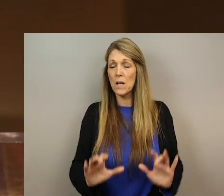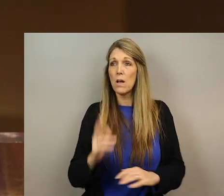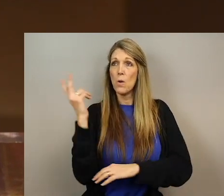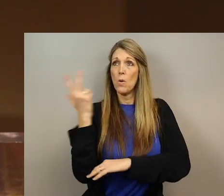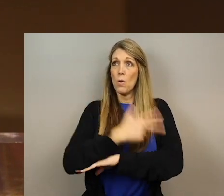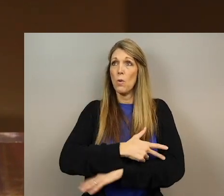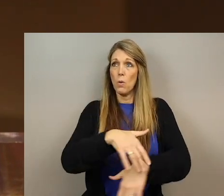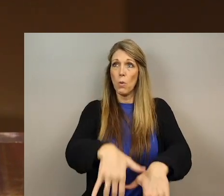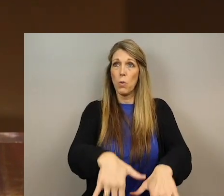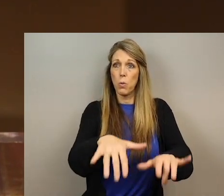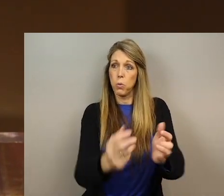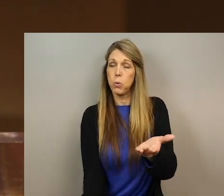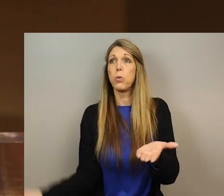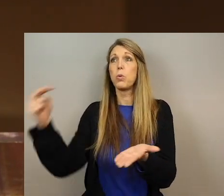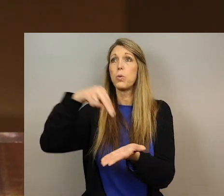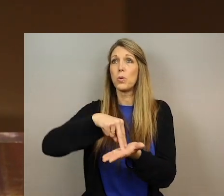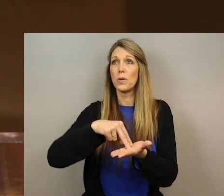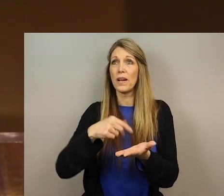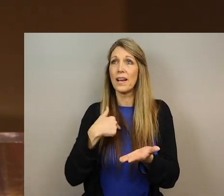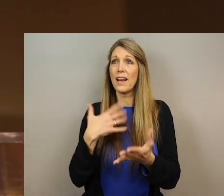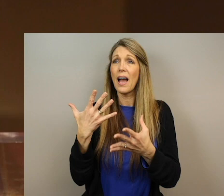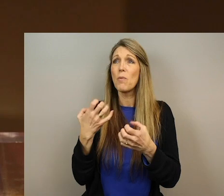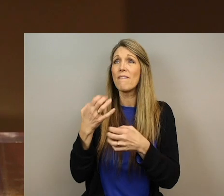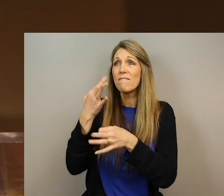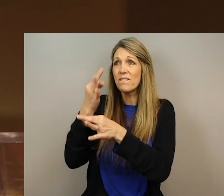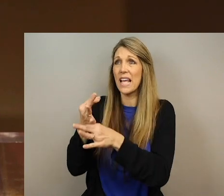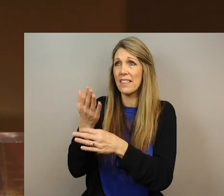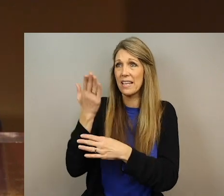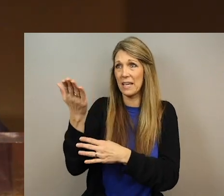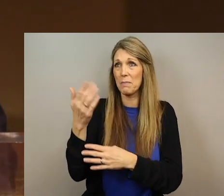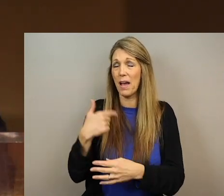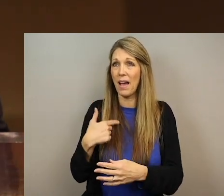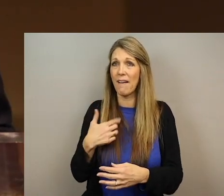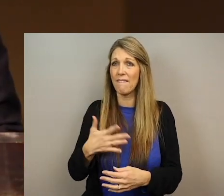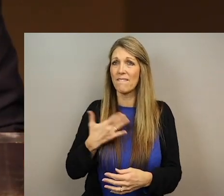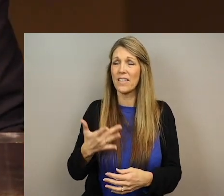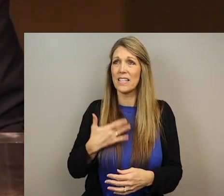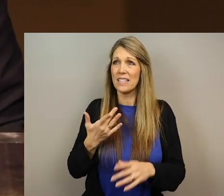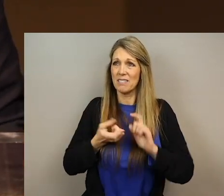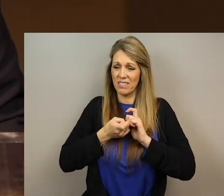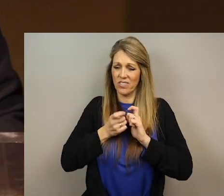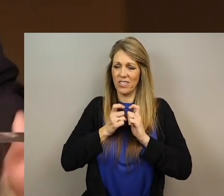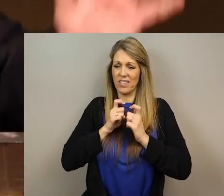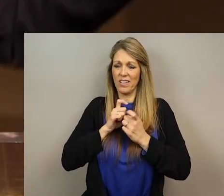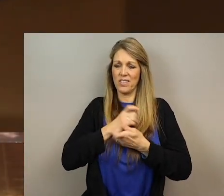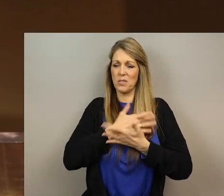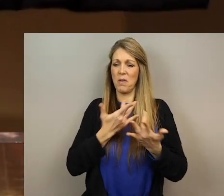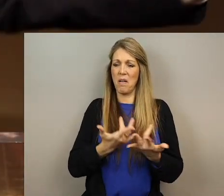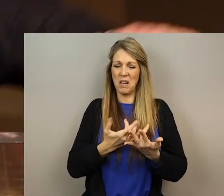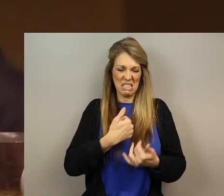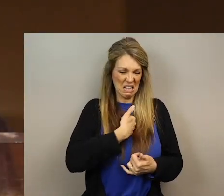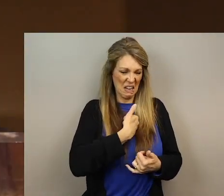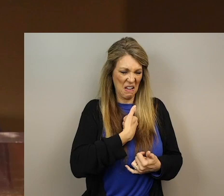he rose from the grave. And I want to put my faith today in him. I sense your Spirit changing my heart from